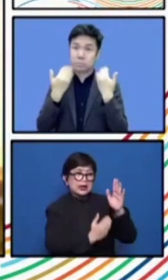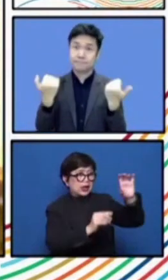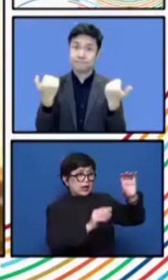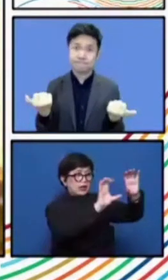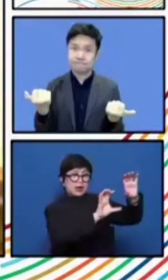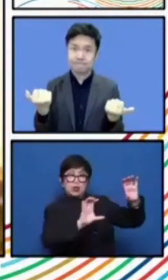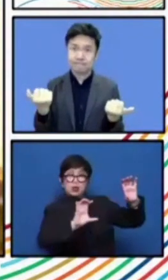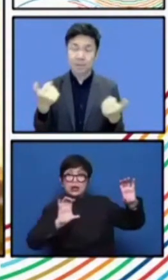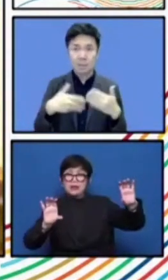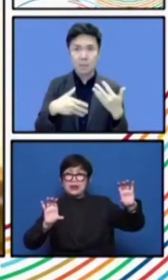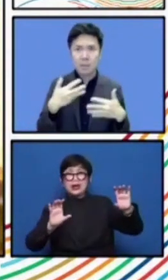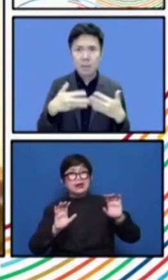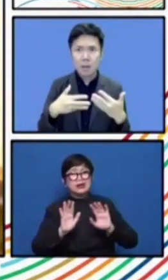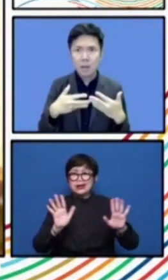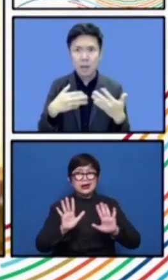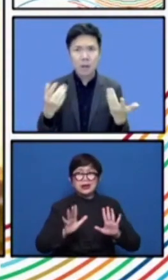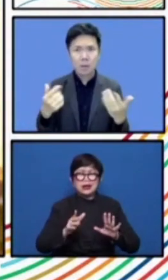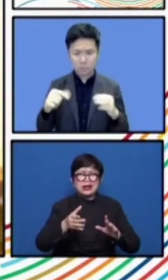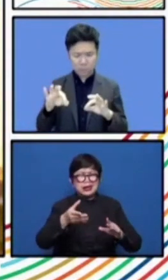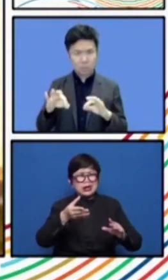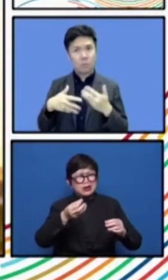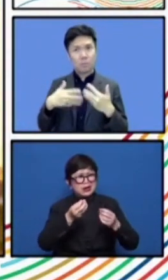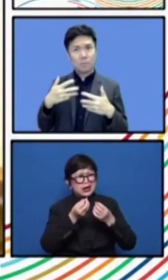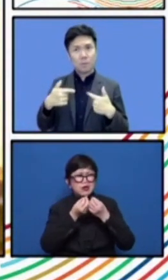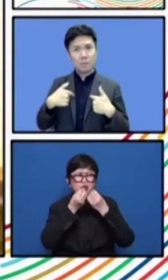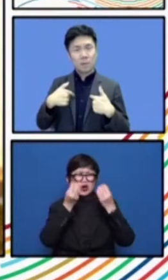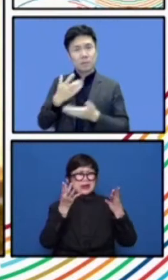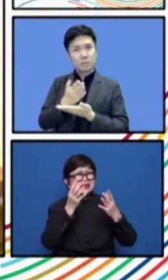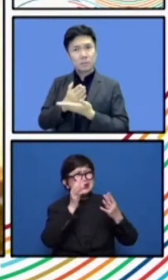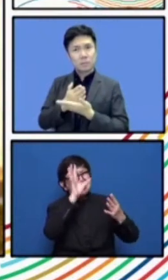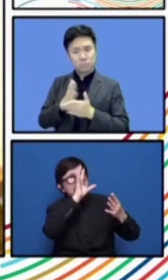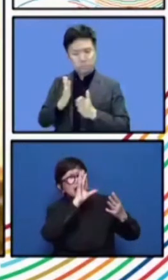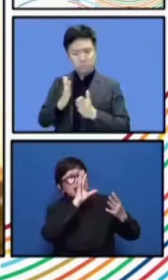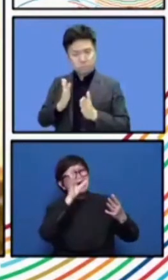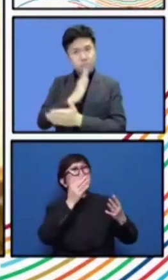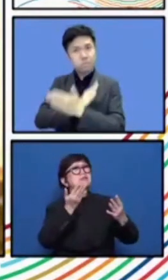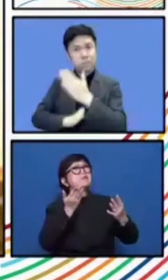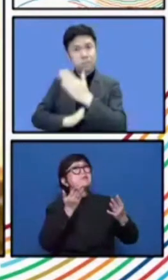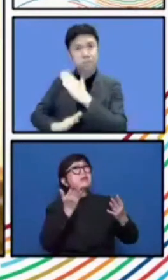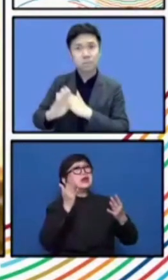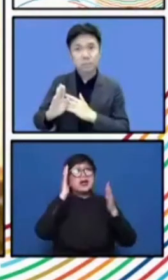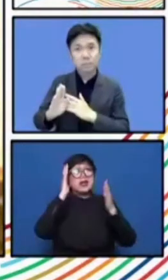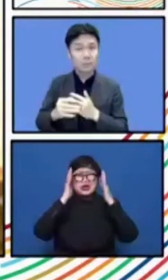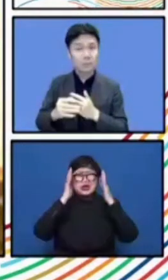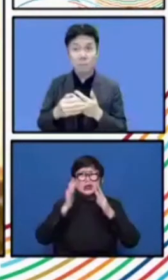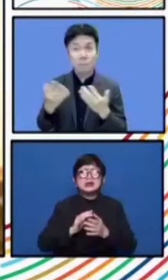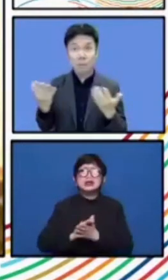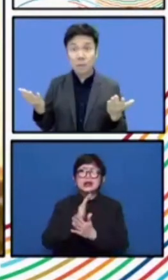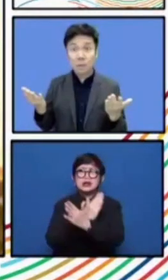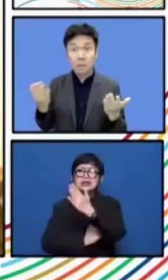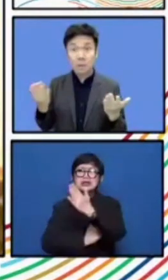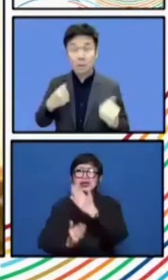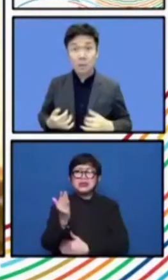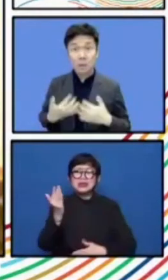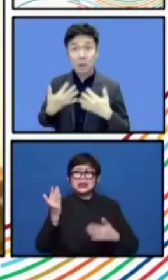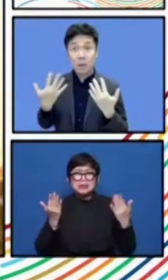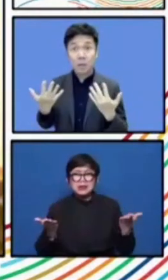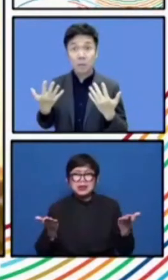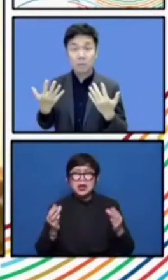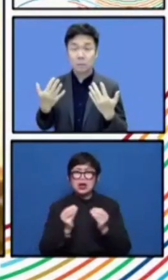about personal disabilities that uh somehow make them become invisible